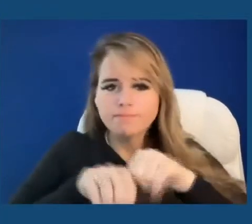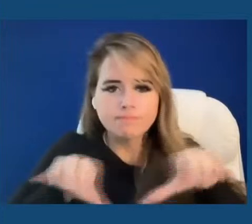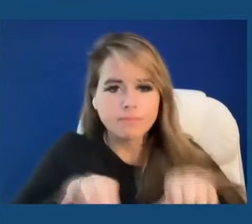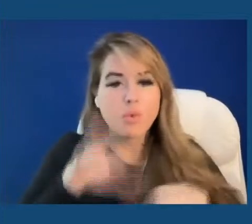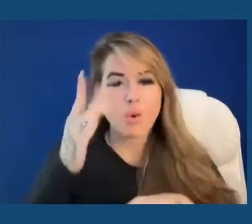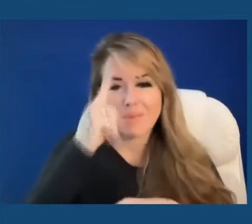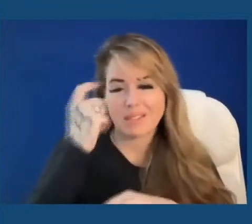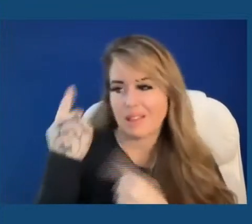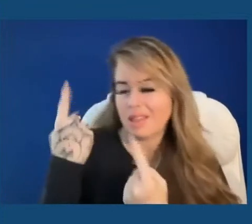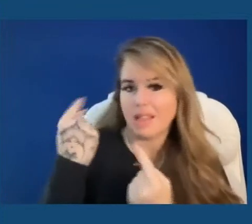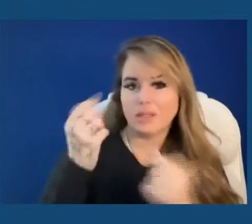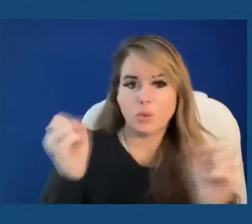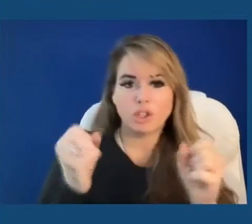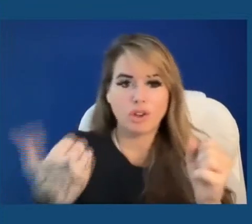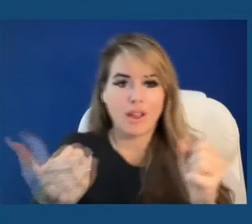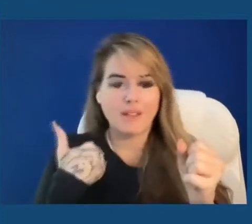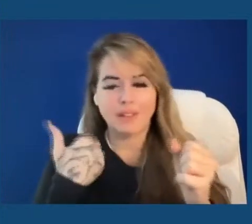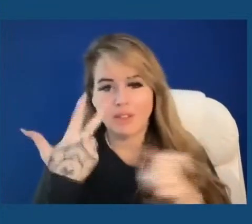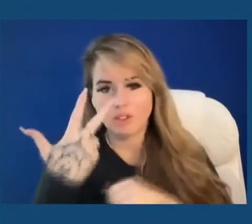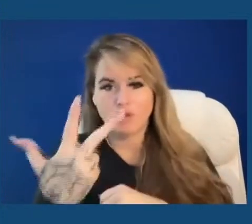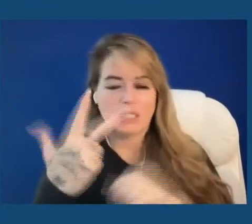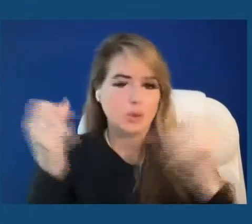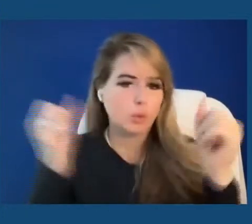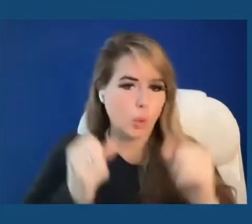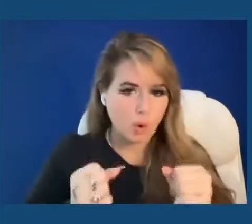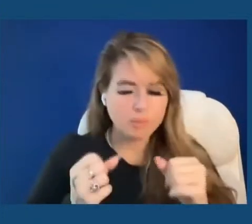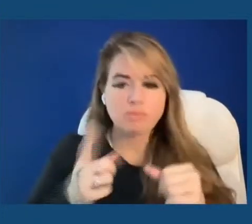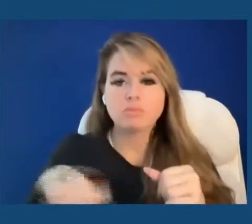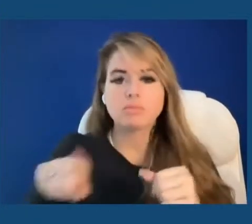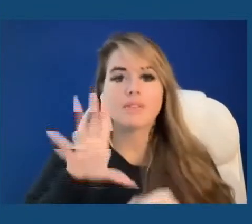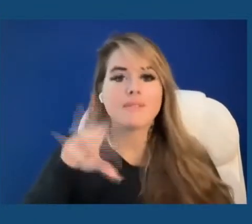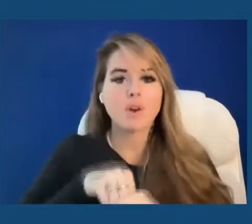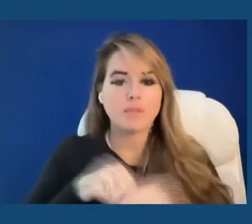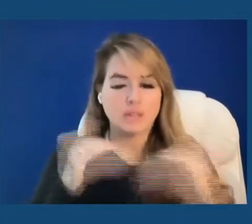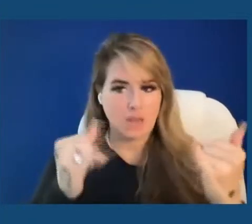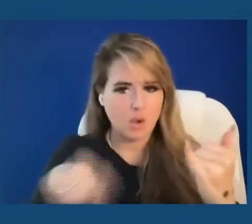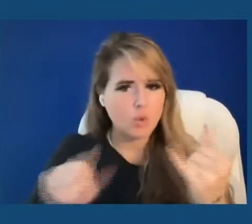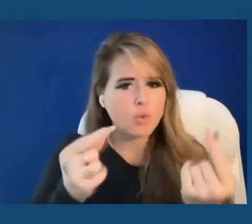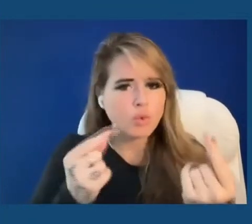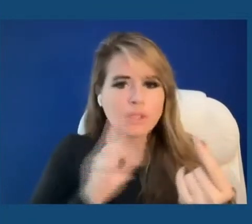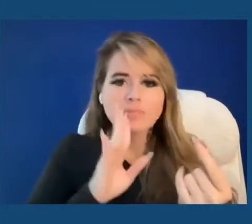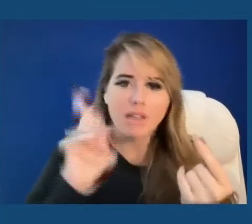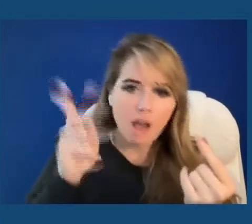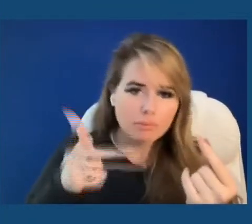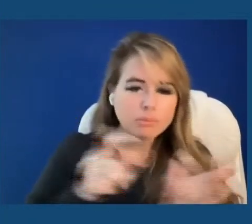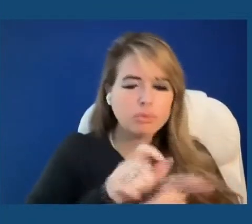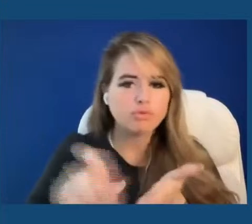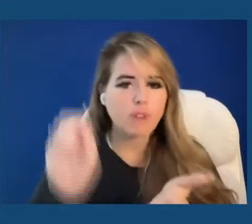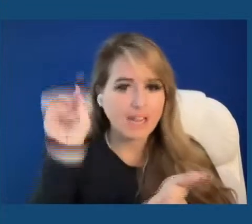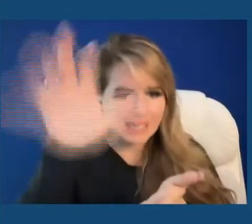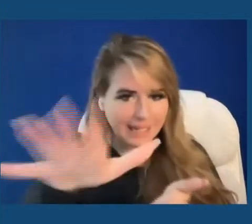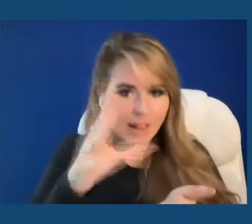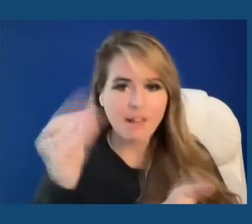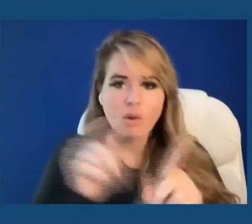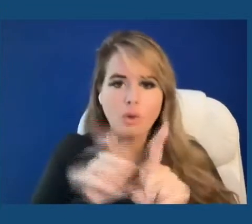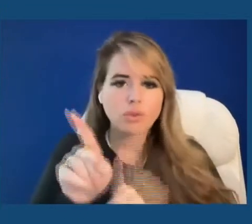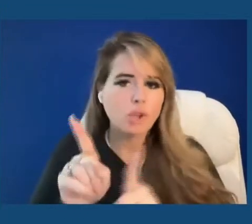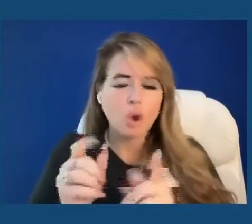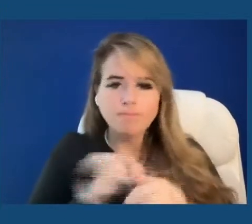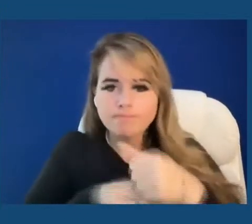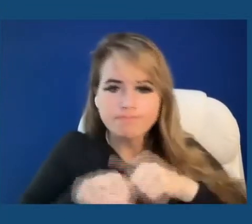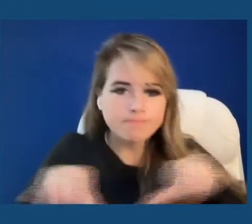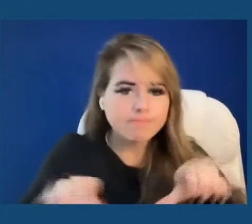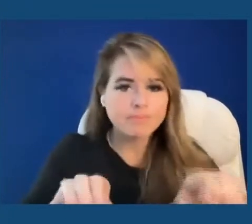consecutive nor'easters by speaking up, writing in, and jumping in.